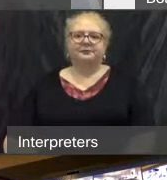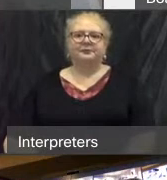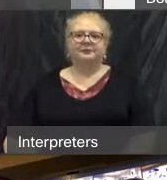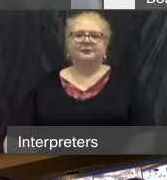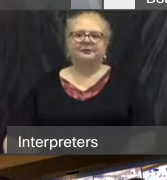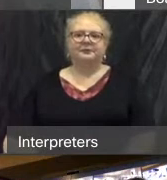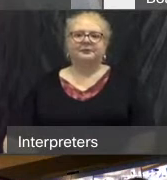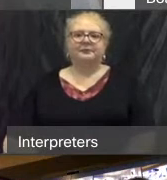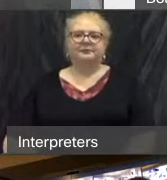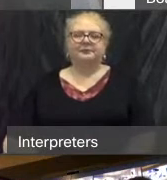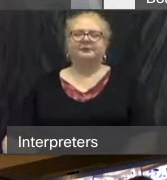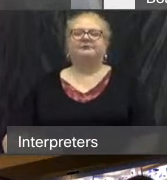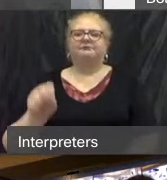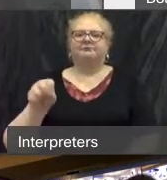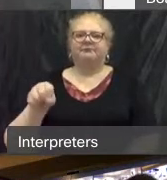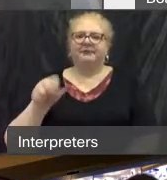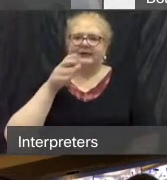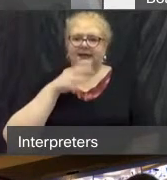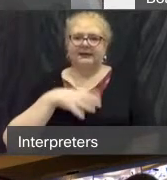Yes, ma'am.